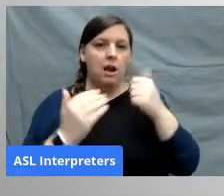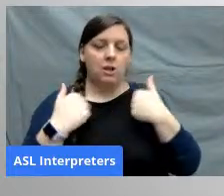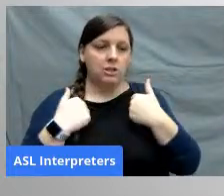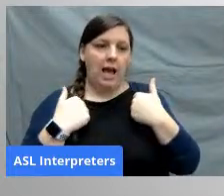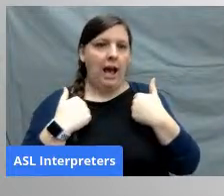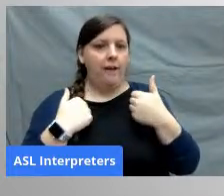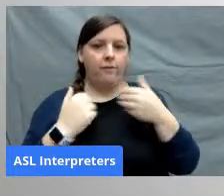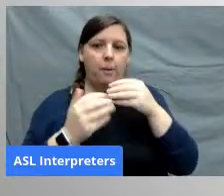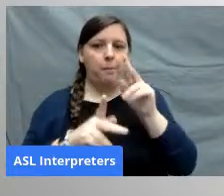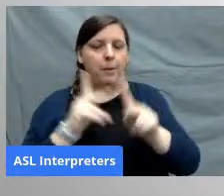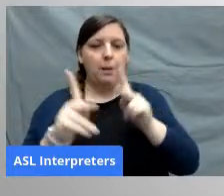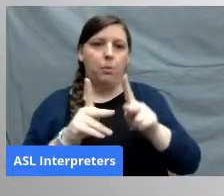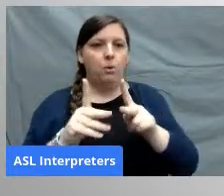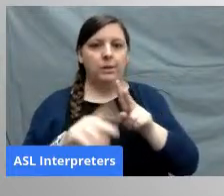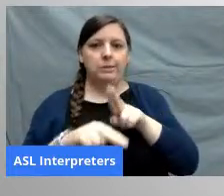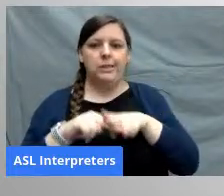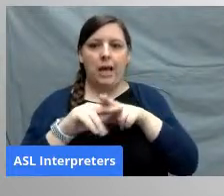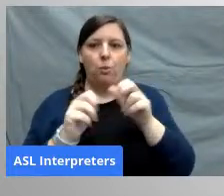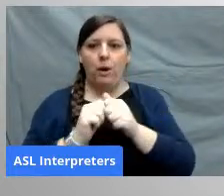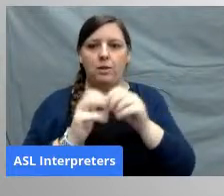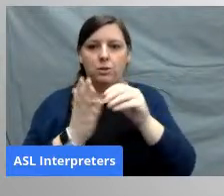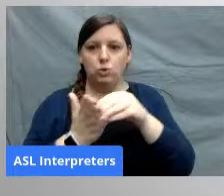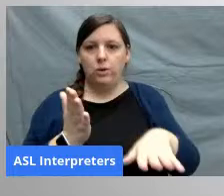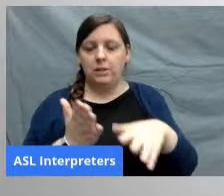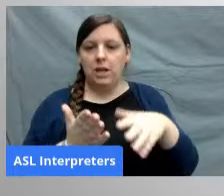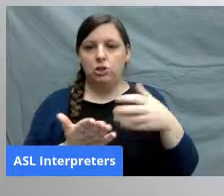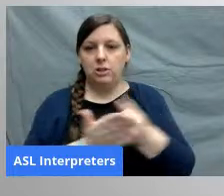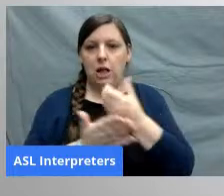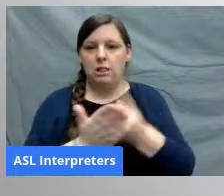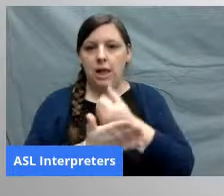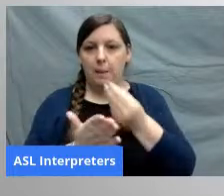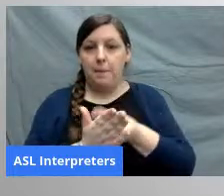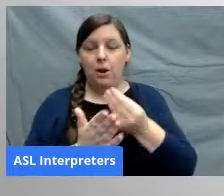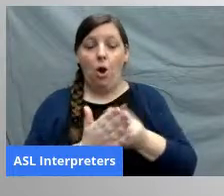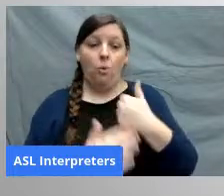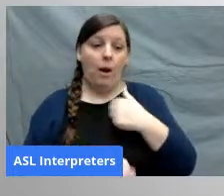and maybe collect money or maybe collect, I'm working with